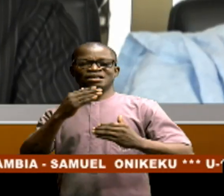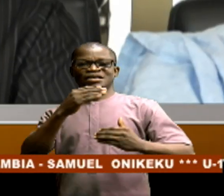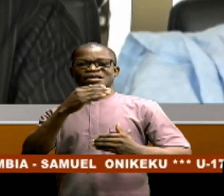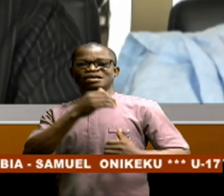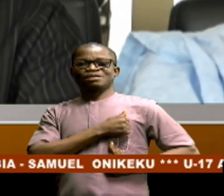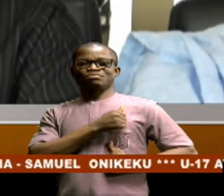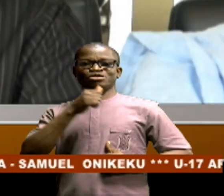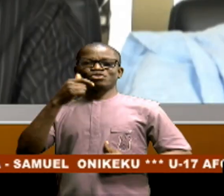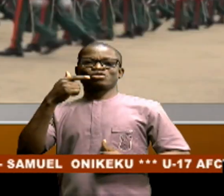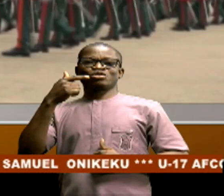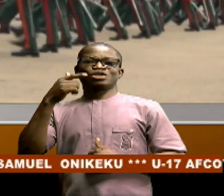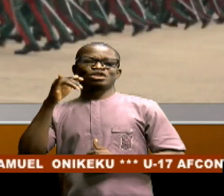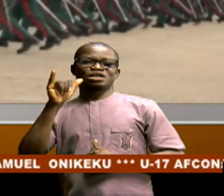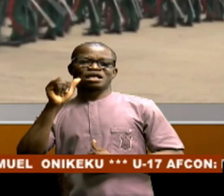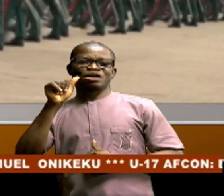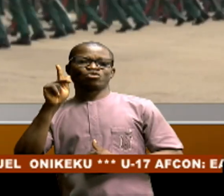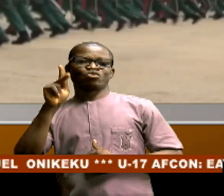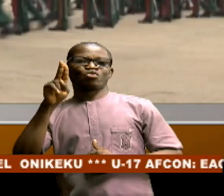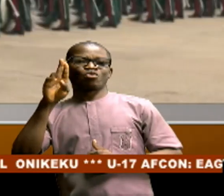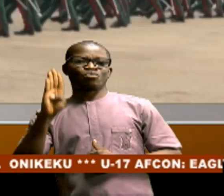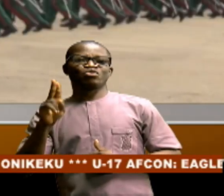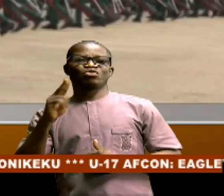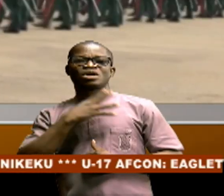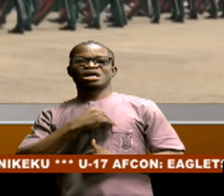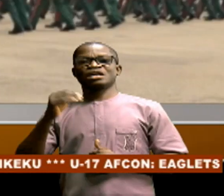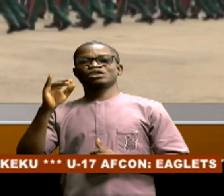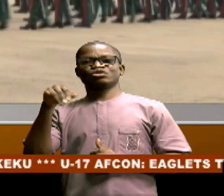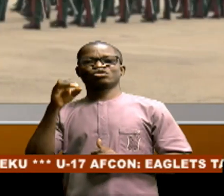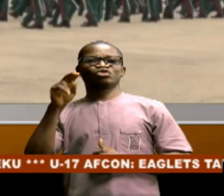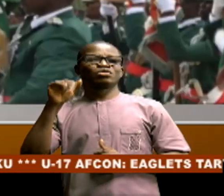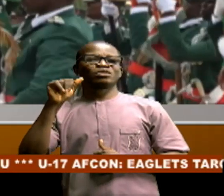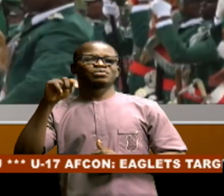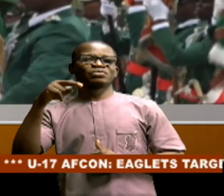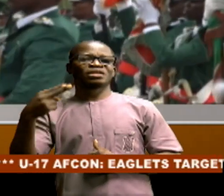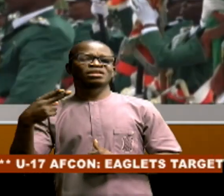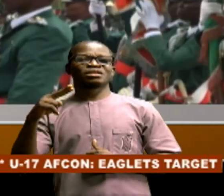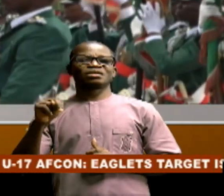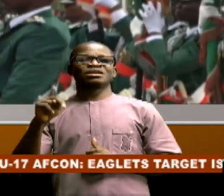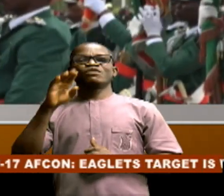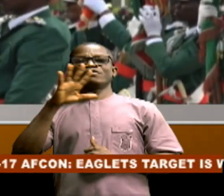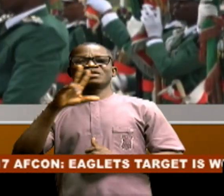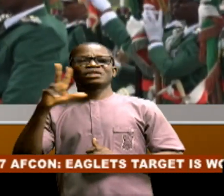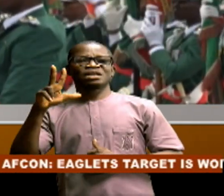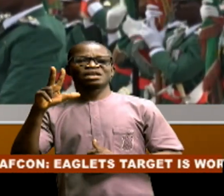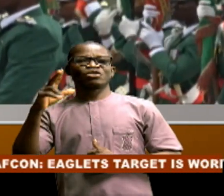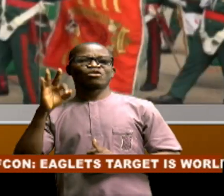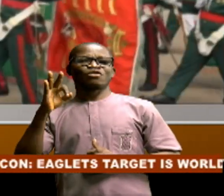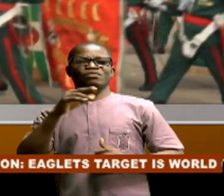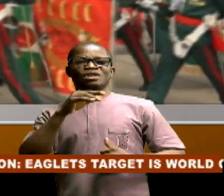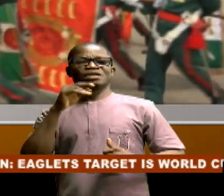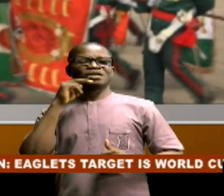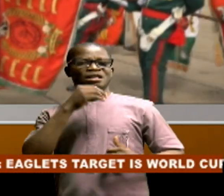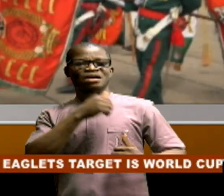Goodluck Jonathan, 53 units of the Nigerian Army have their old colors formally retired.